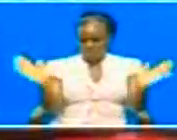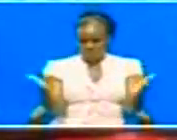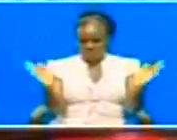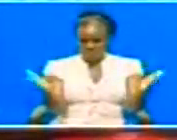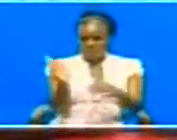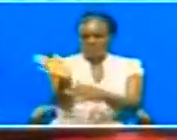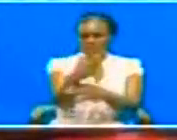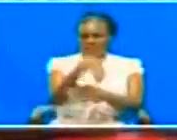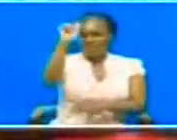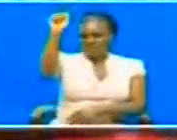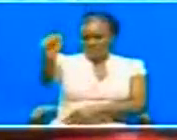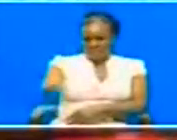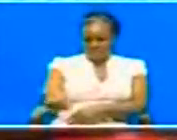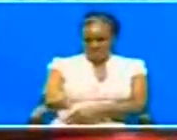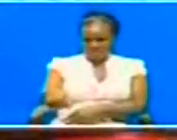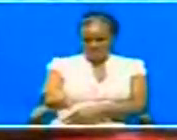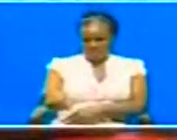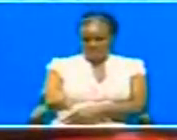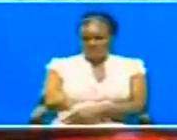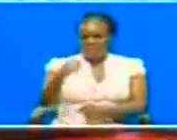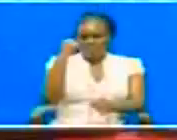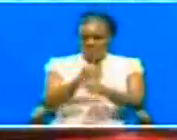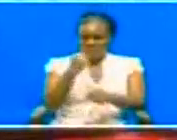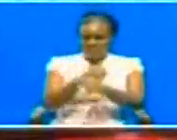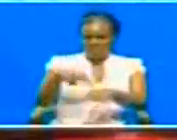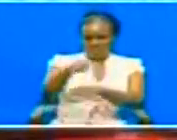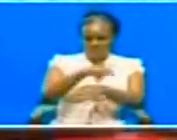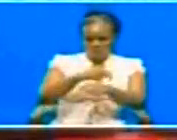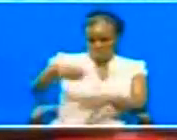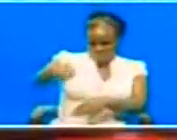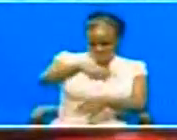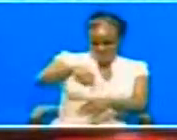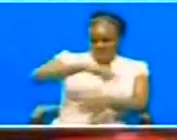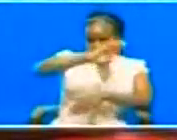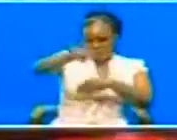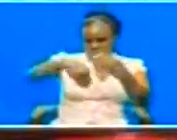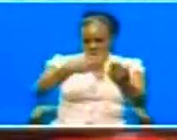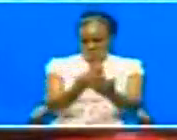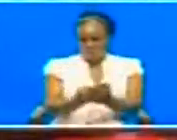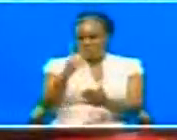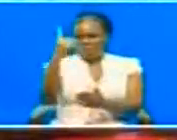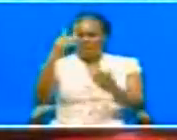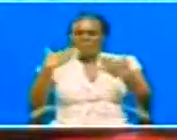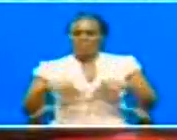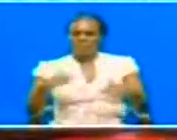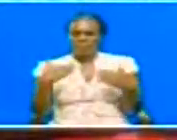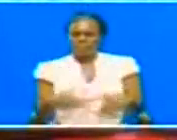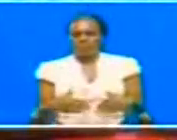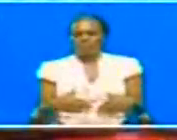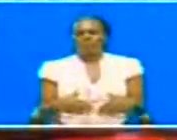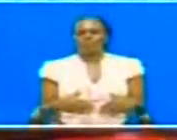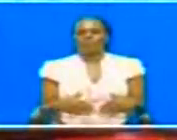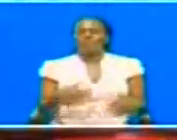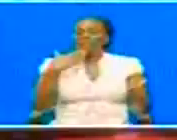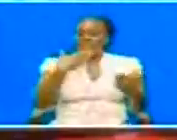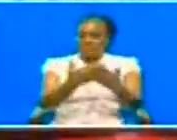inspiration. And yes, uniting this nation because we are all one people. Thanks